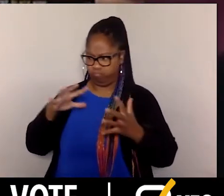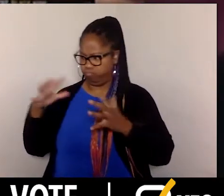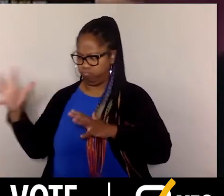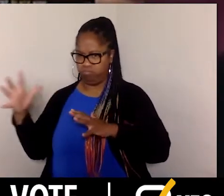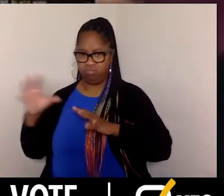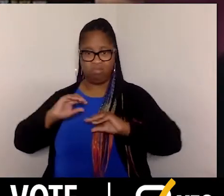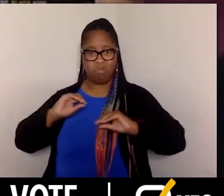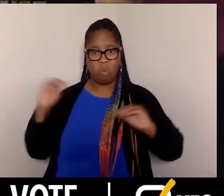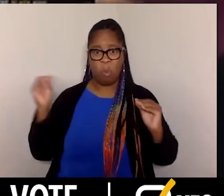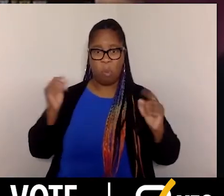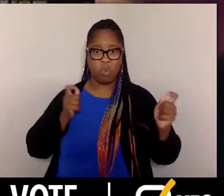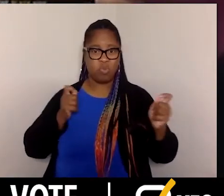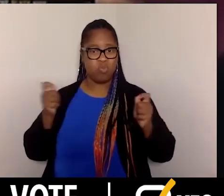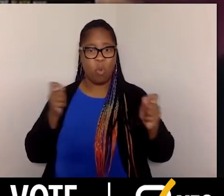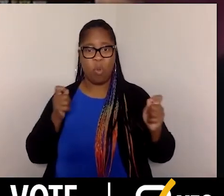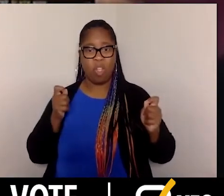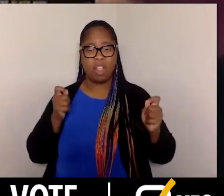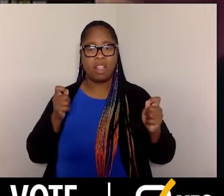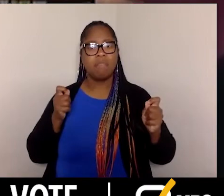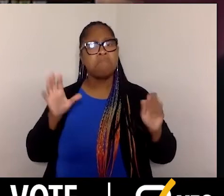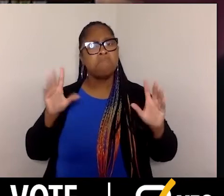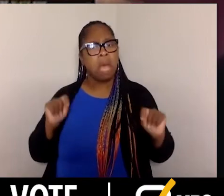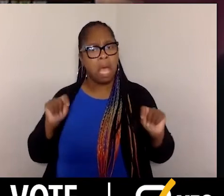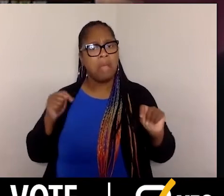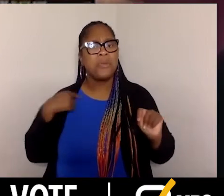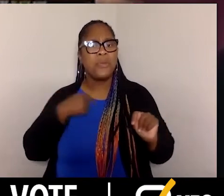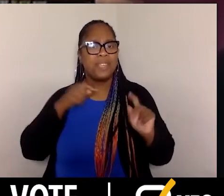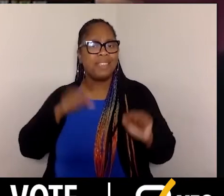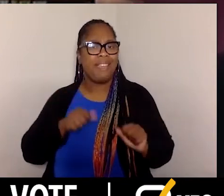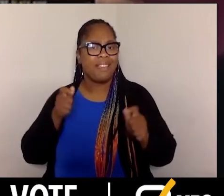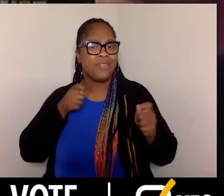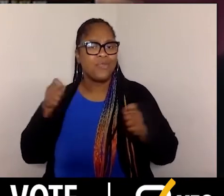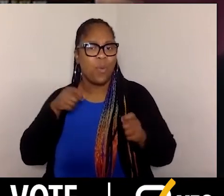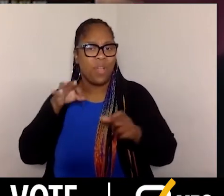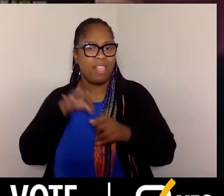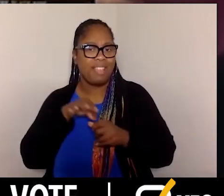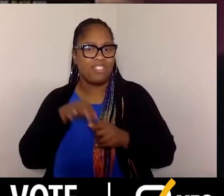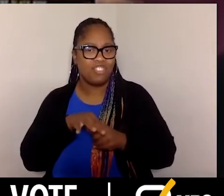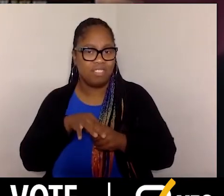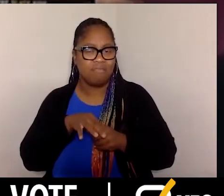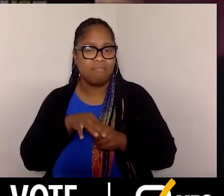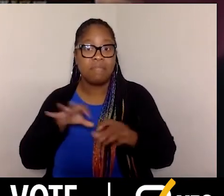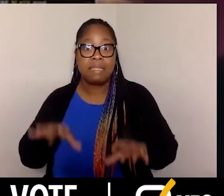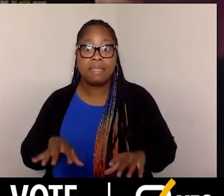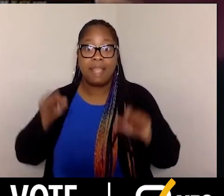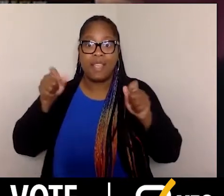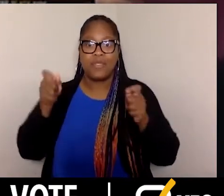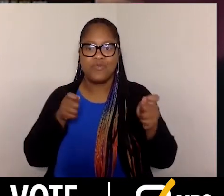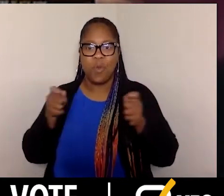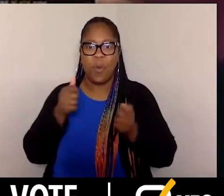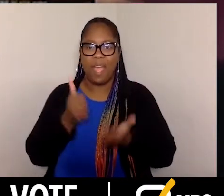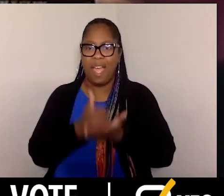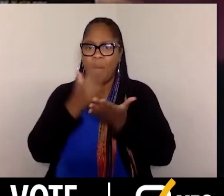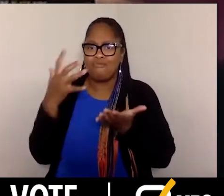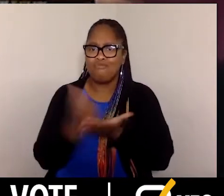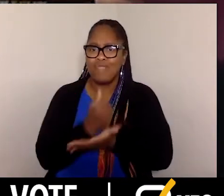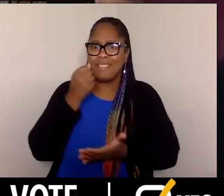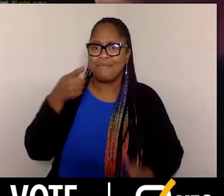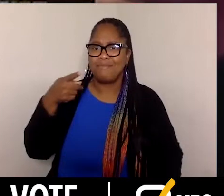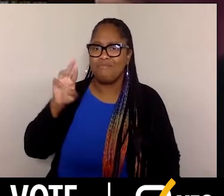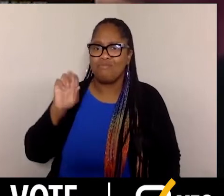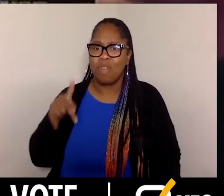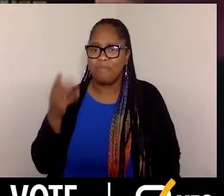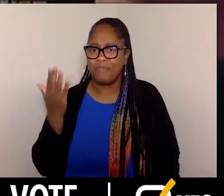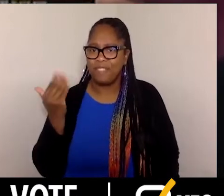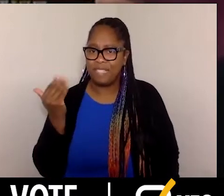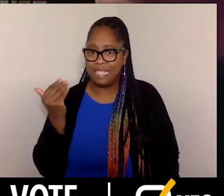within our control this election cycle. We can take control and help win Proposition 15